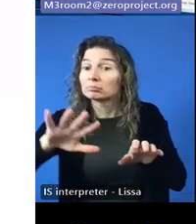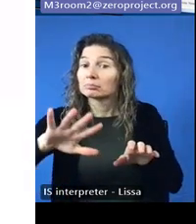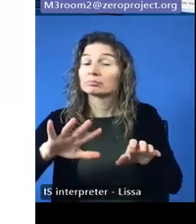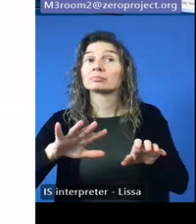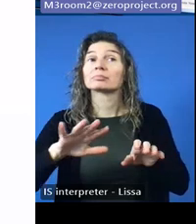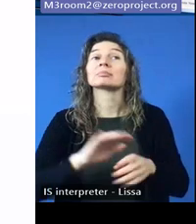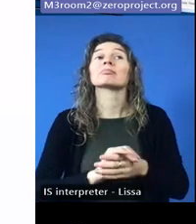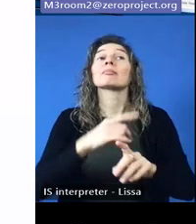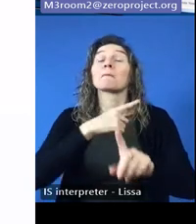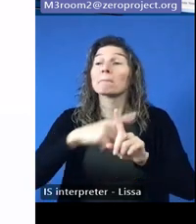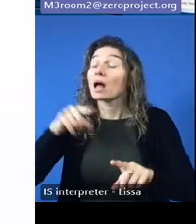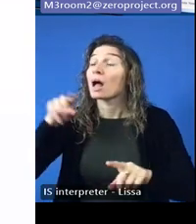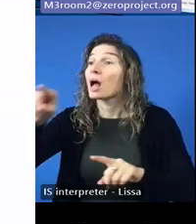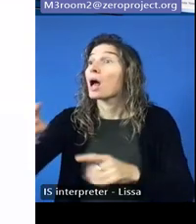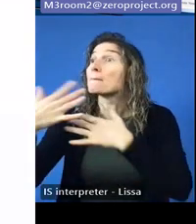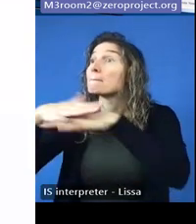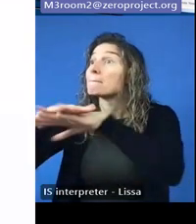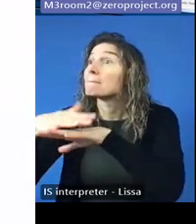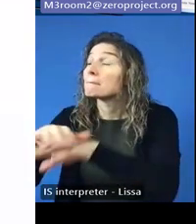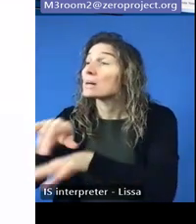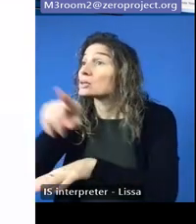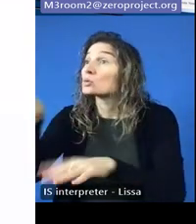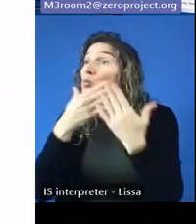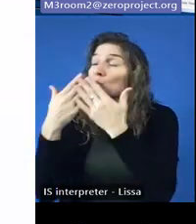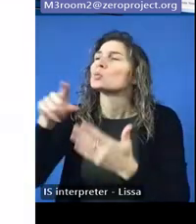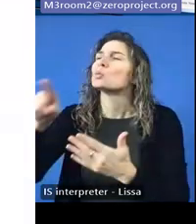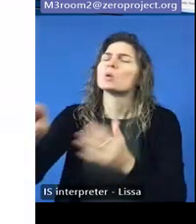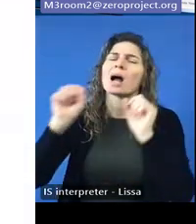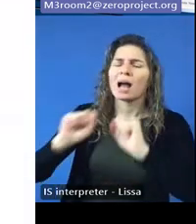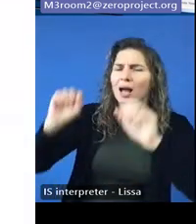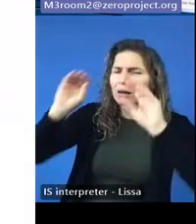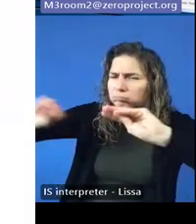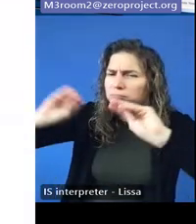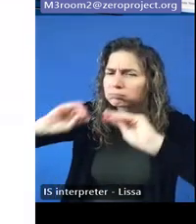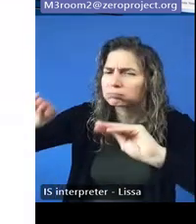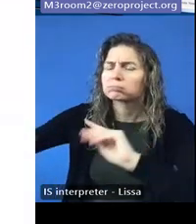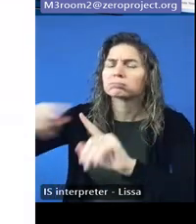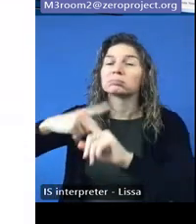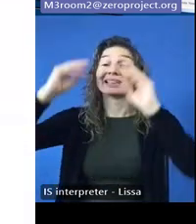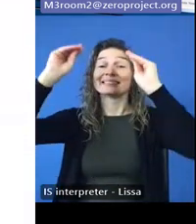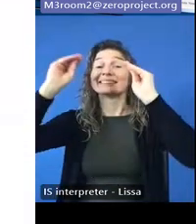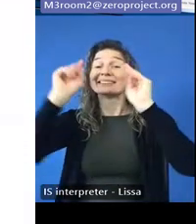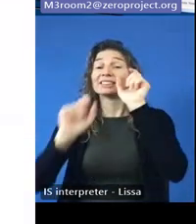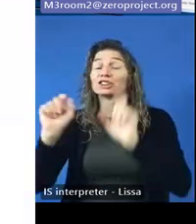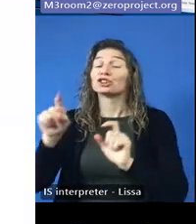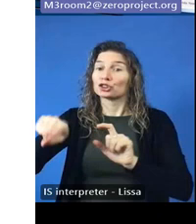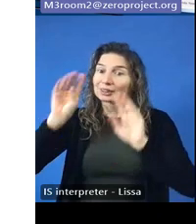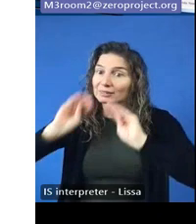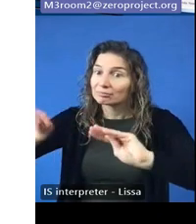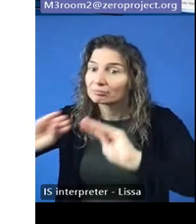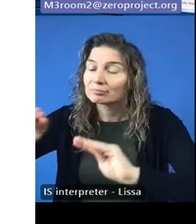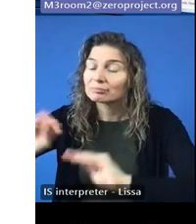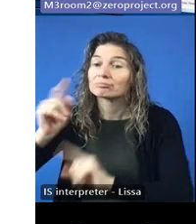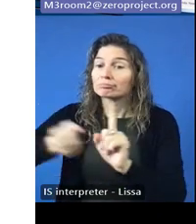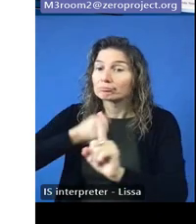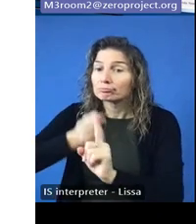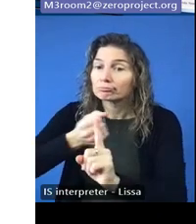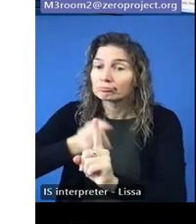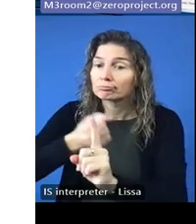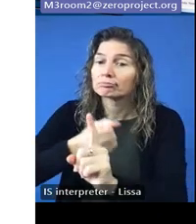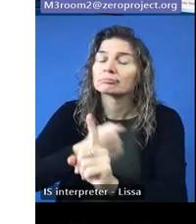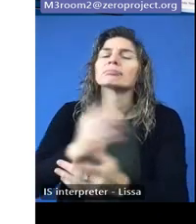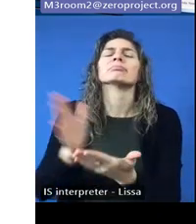mainstream schools through more awareness and sensitization sessions and teacher trainings, advocating and lobbying for enforcing